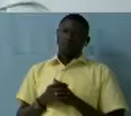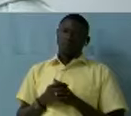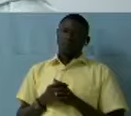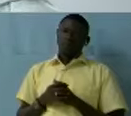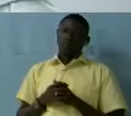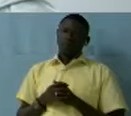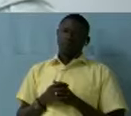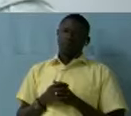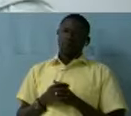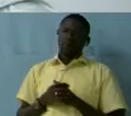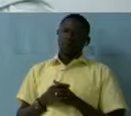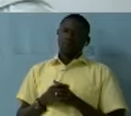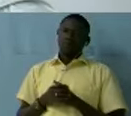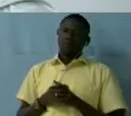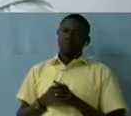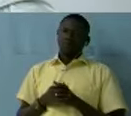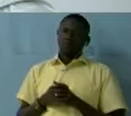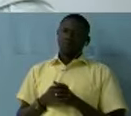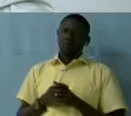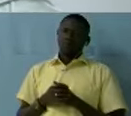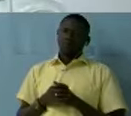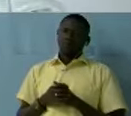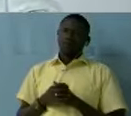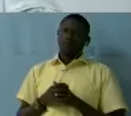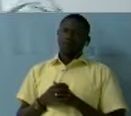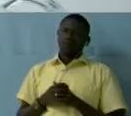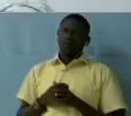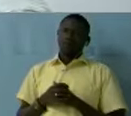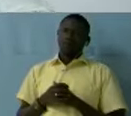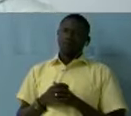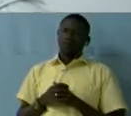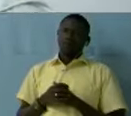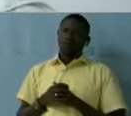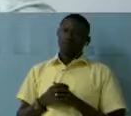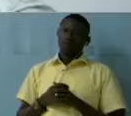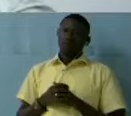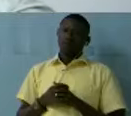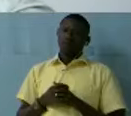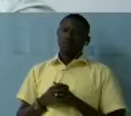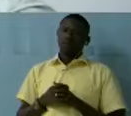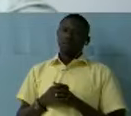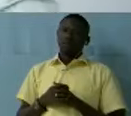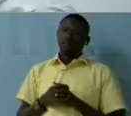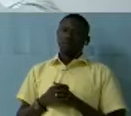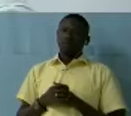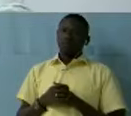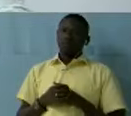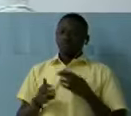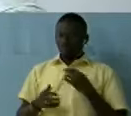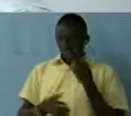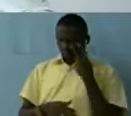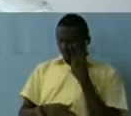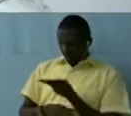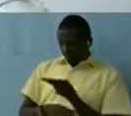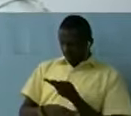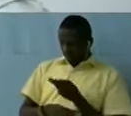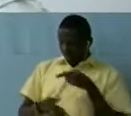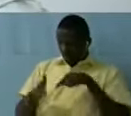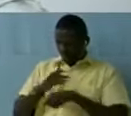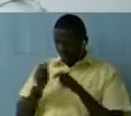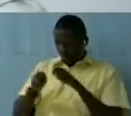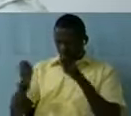labi wulu bekela kudol leti melnu nin kitikol te kelendi. I have also noticed in the article that these NIA